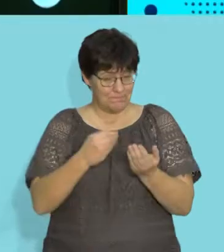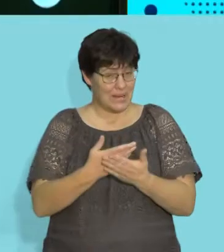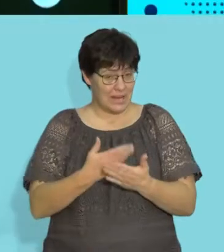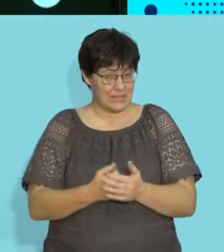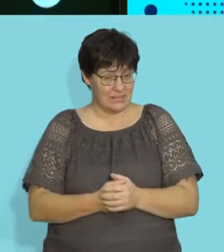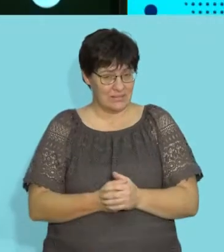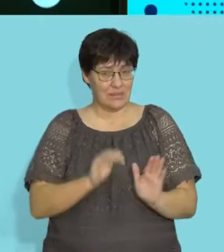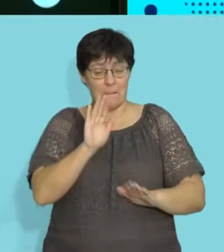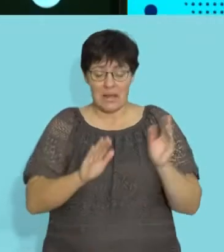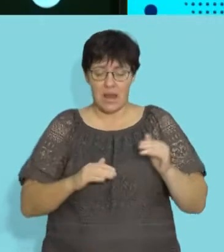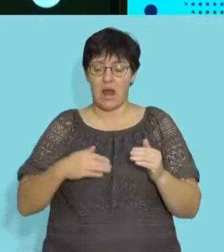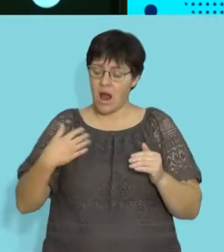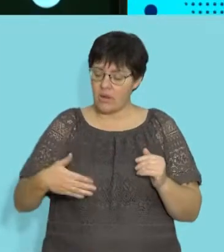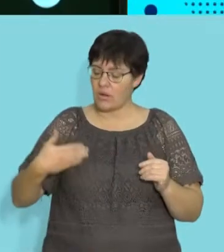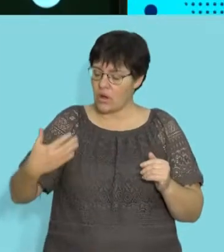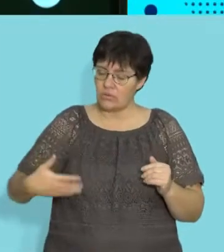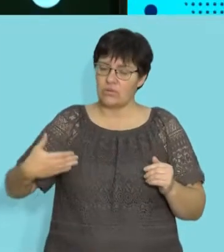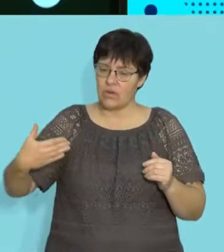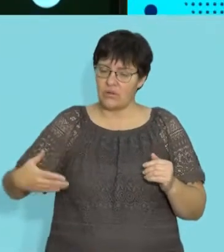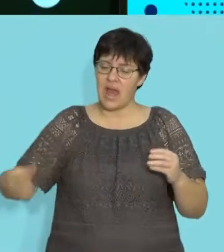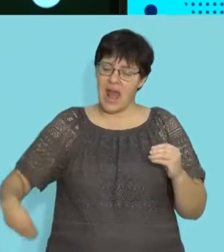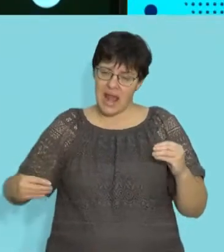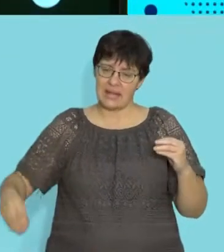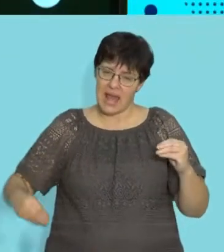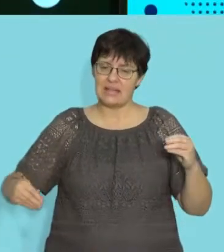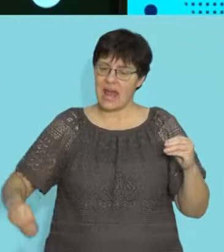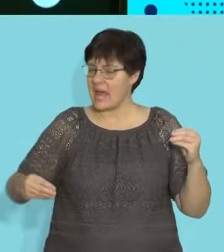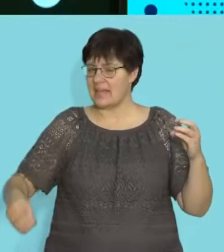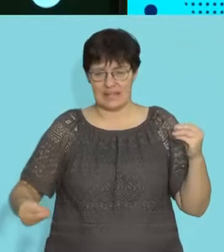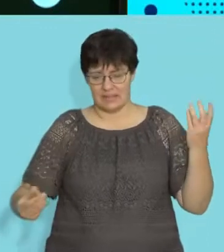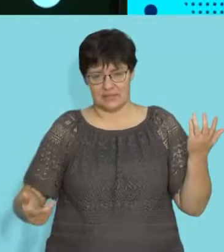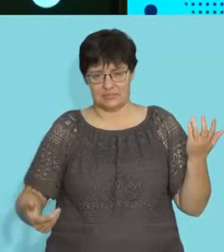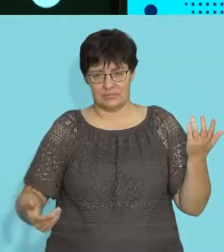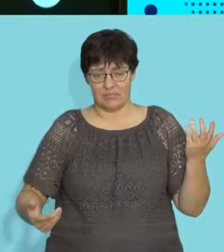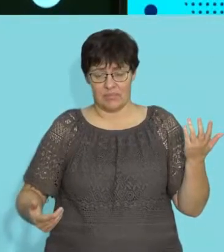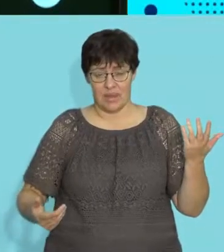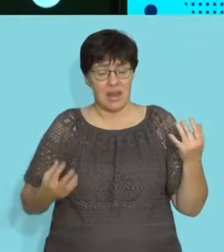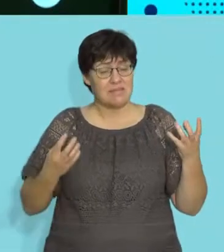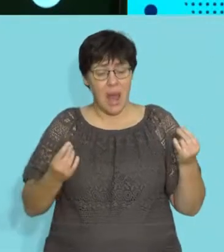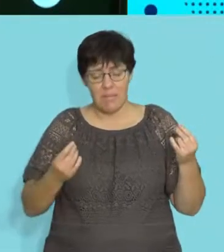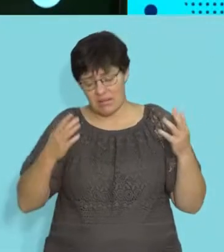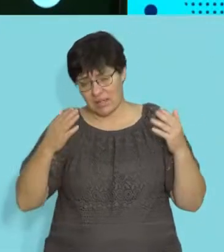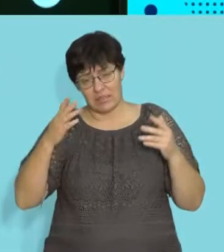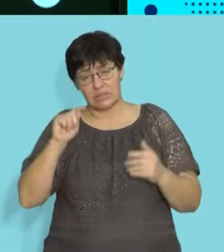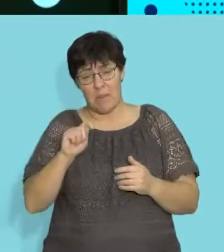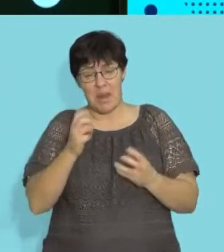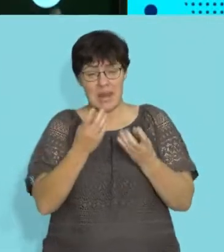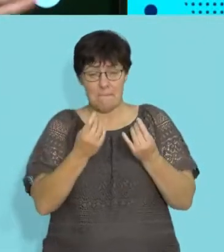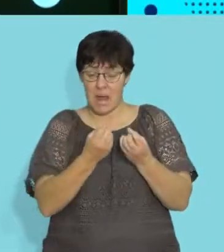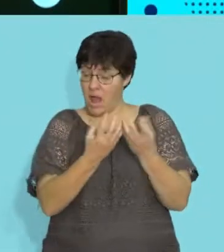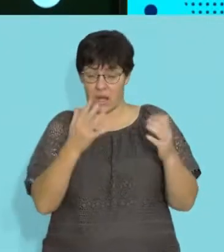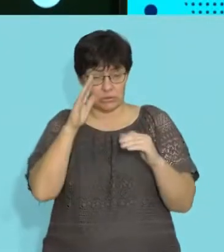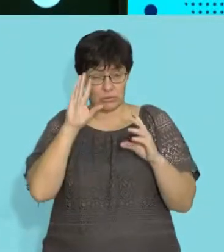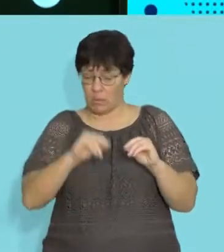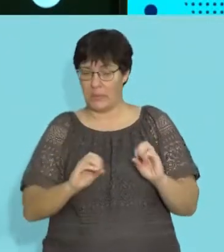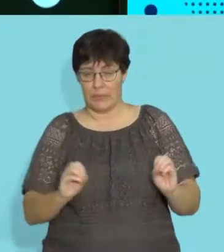So if there's a pattern that goes on and on and on, it's just a pattern that's an infinite amount of terms,